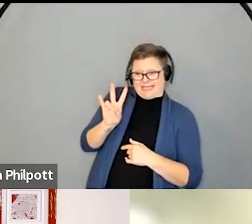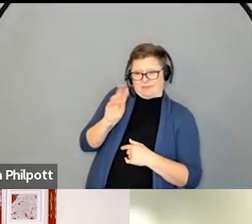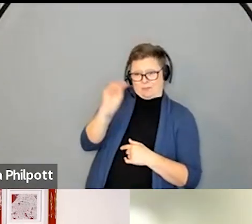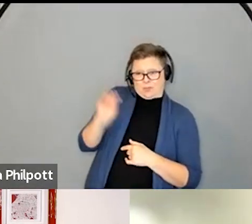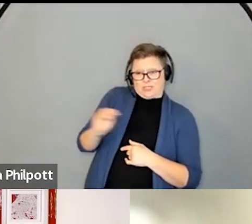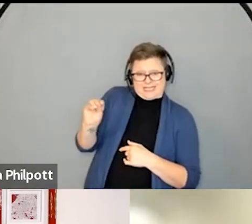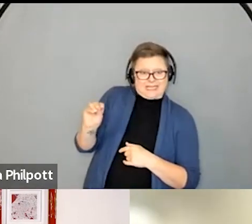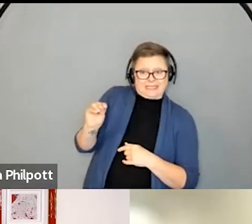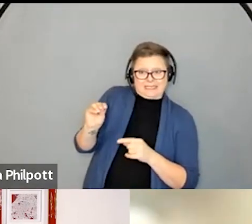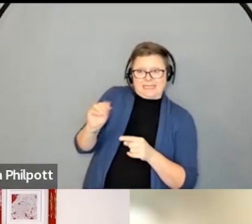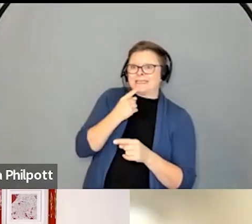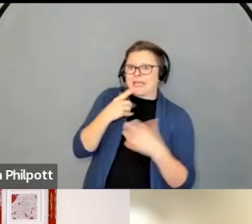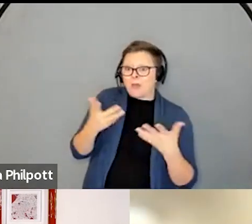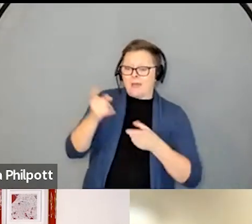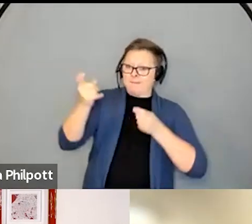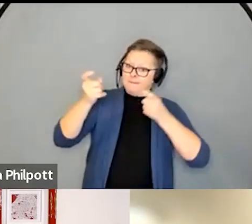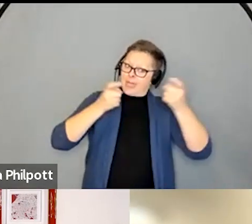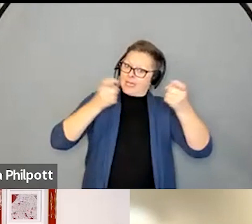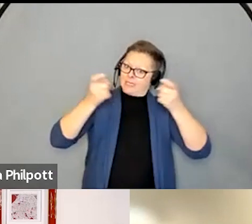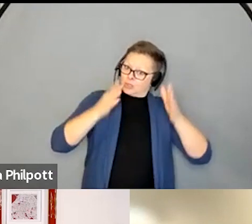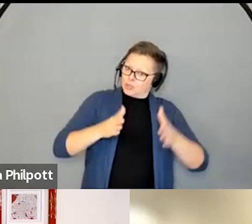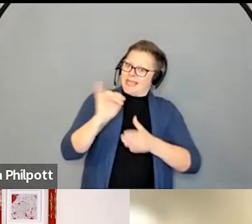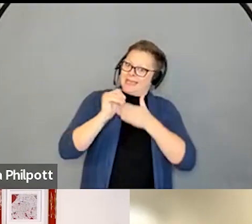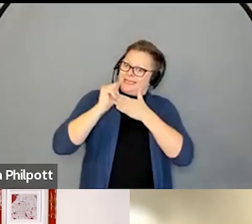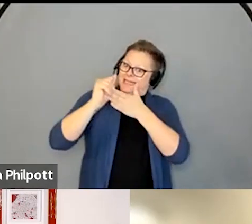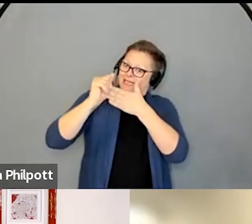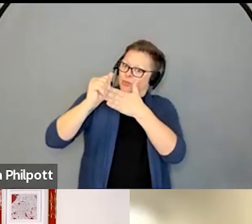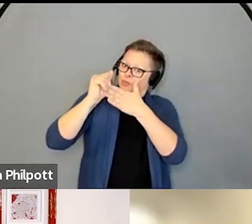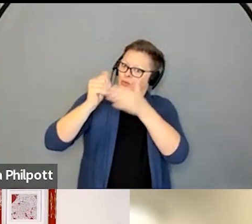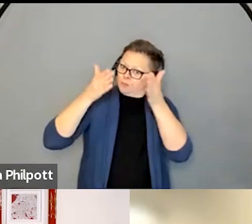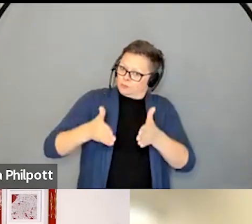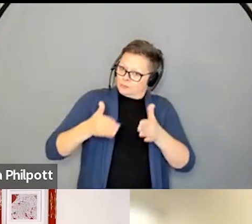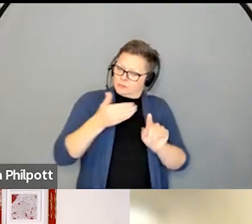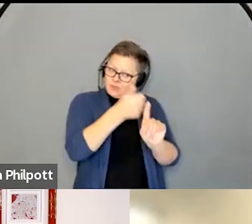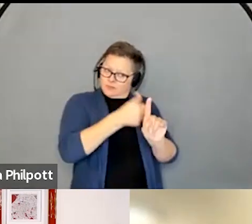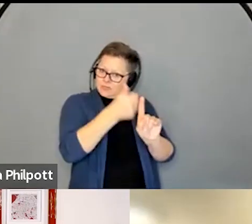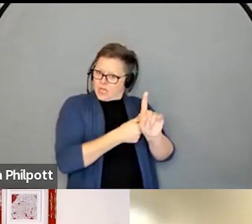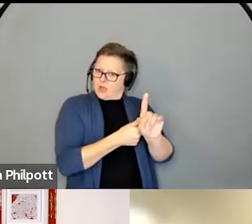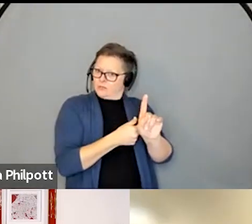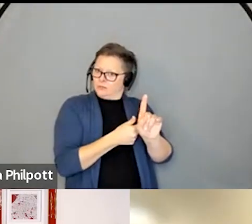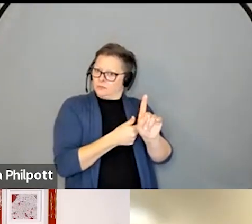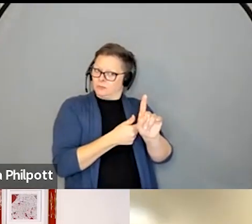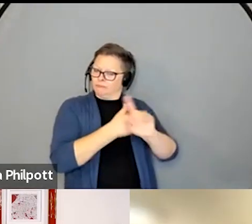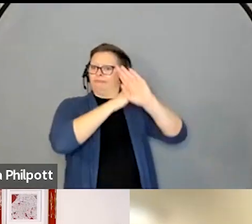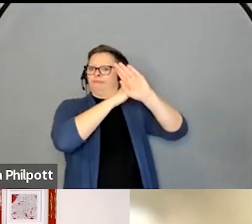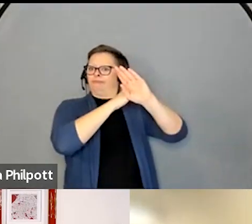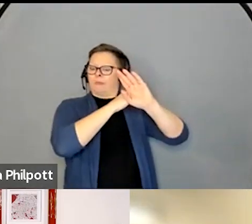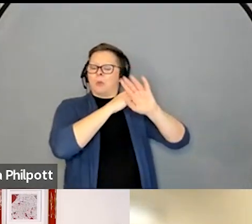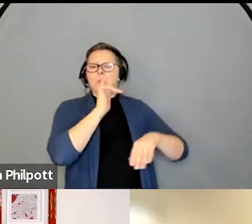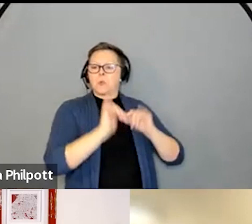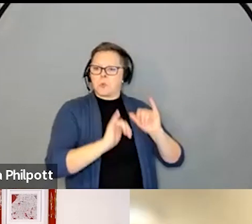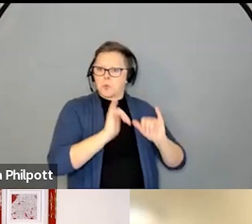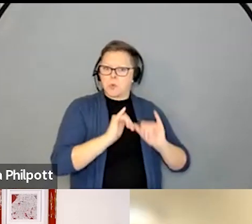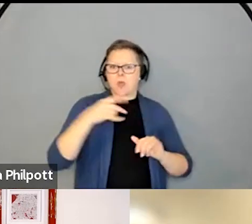raised issues with management and leadership within the organization. So Paul, I'm going to come to you